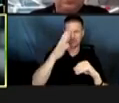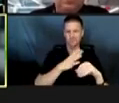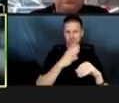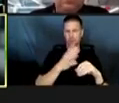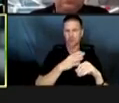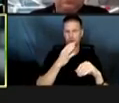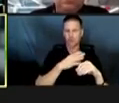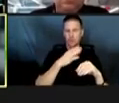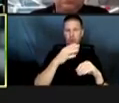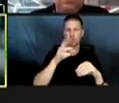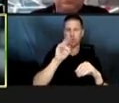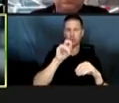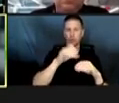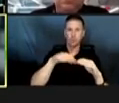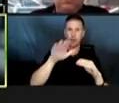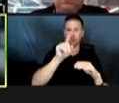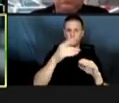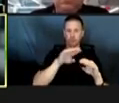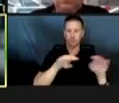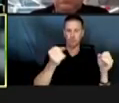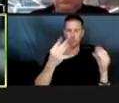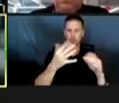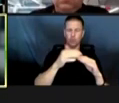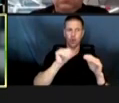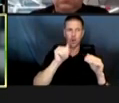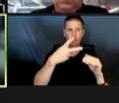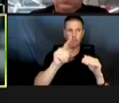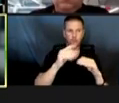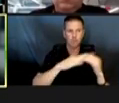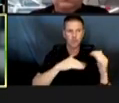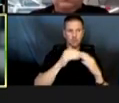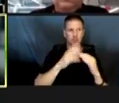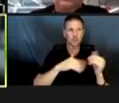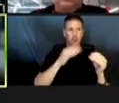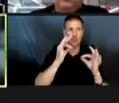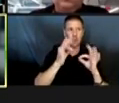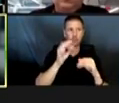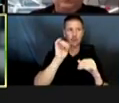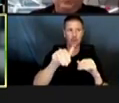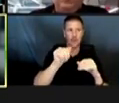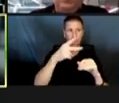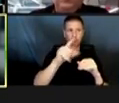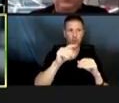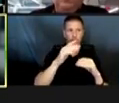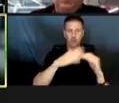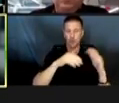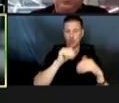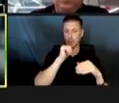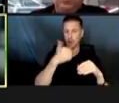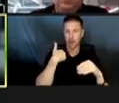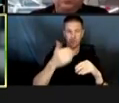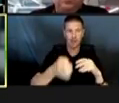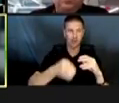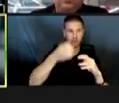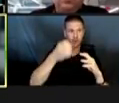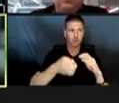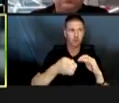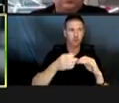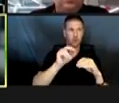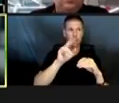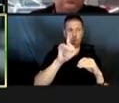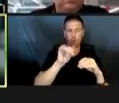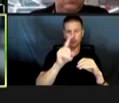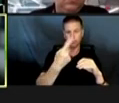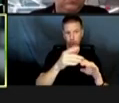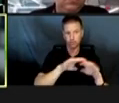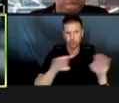of multi-level housing, so an apartment building, if that apartment building does not have elevators, only the first